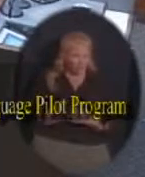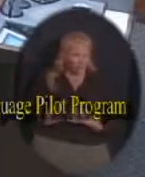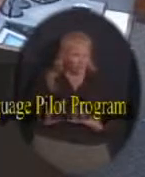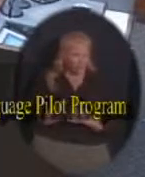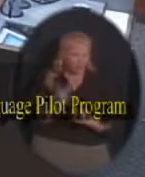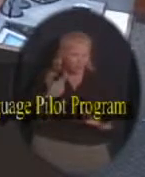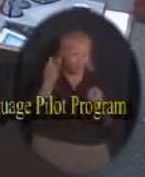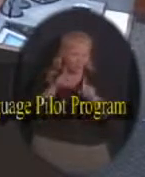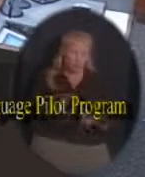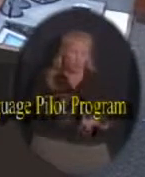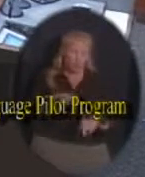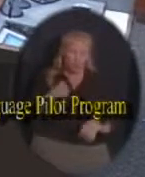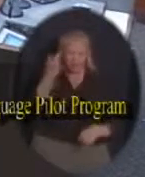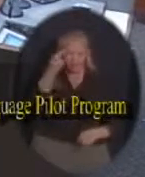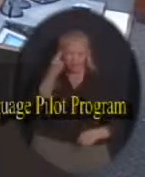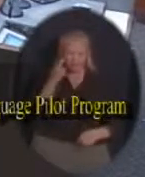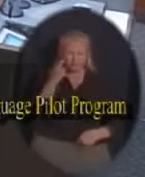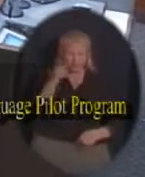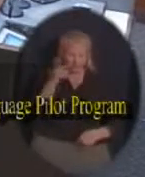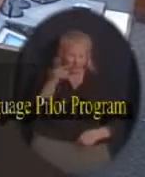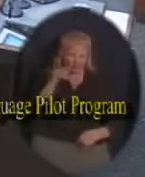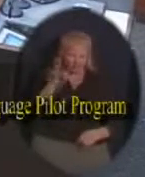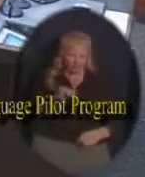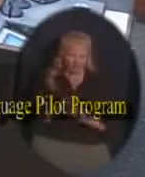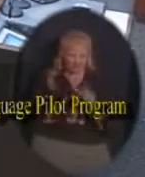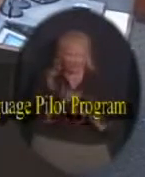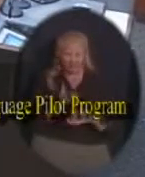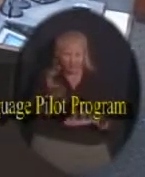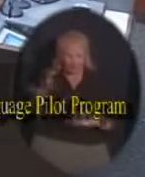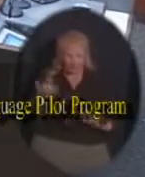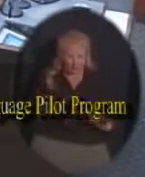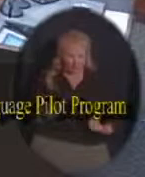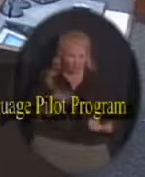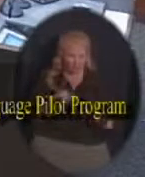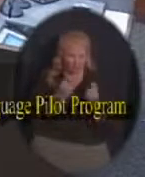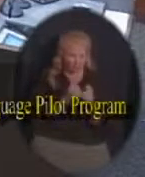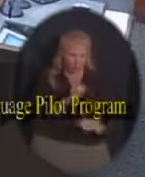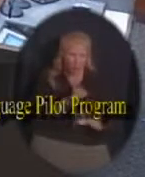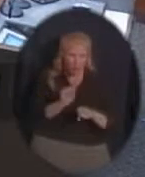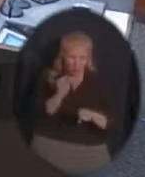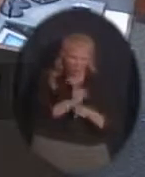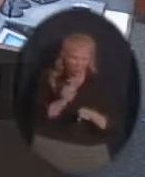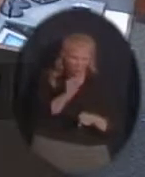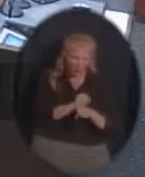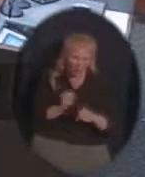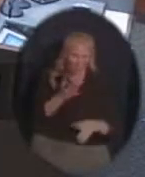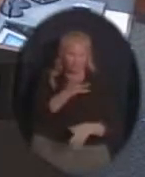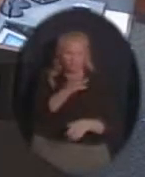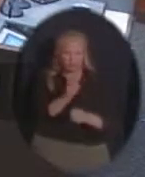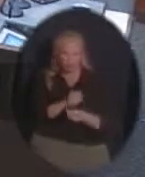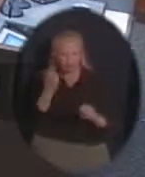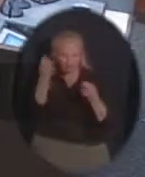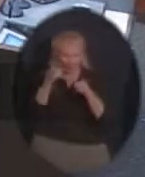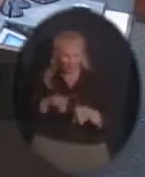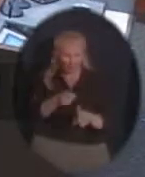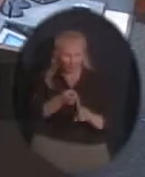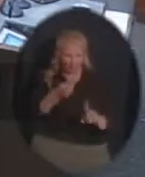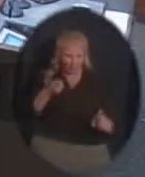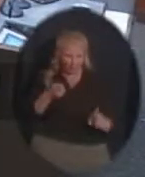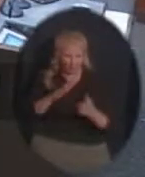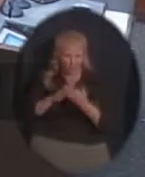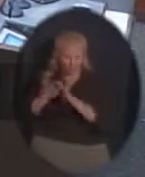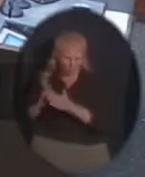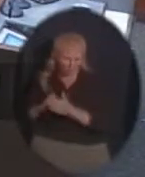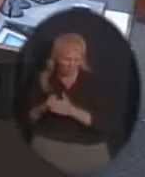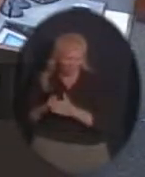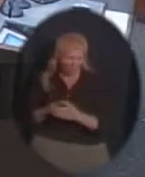think this is one of those things we've worked very hard, this group's worked very hard to get buy-in from the site councils and school community.